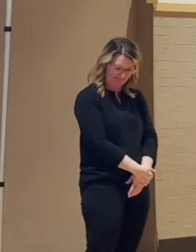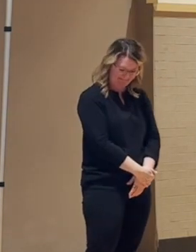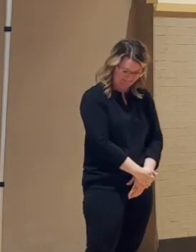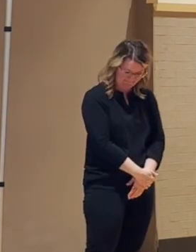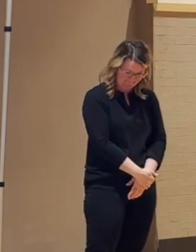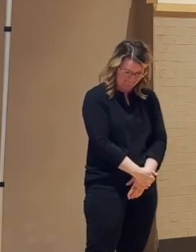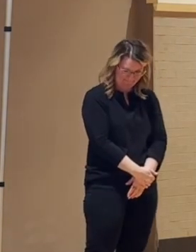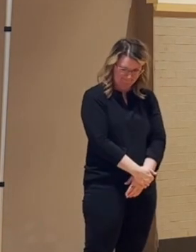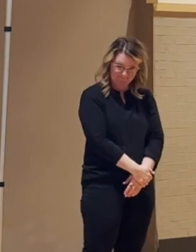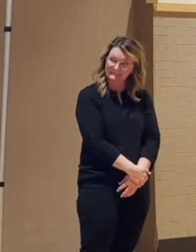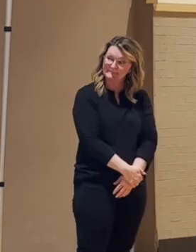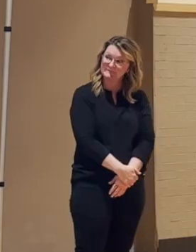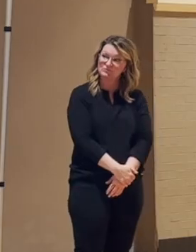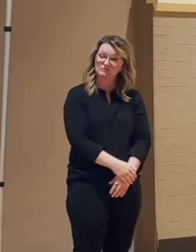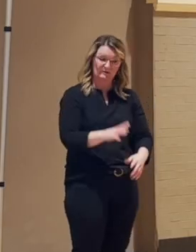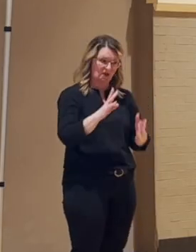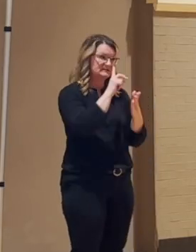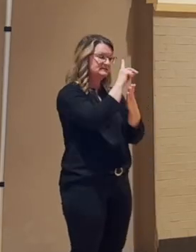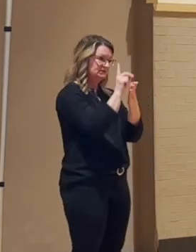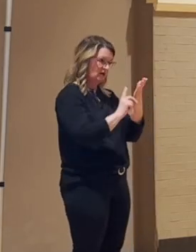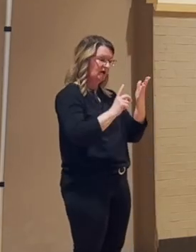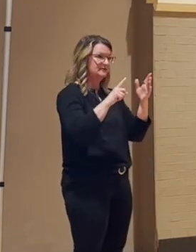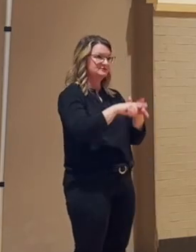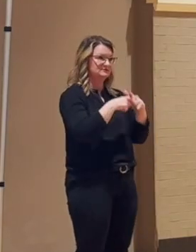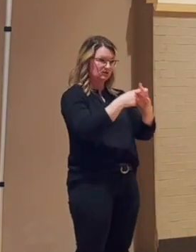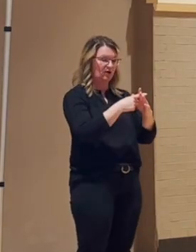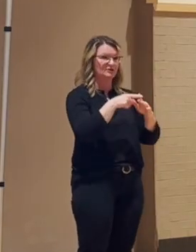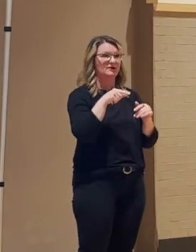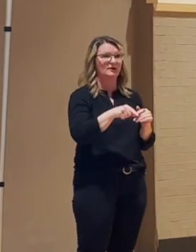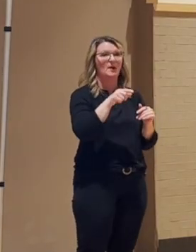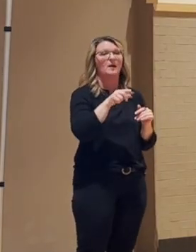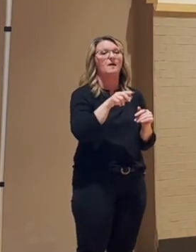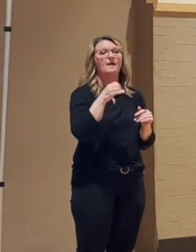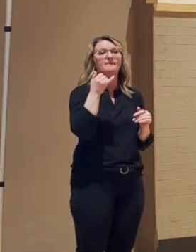So since design has started, Buffalo Sewer has